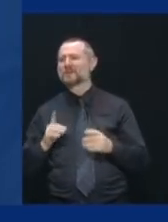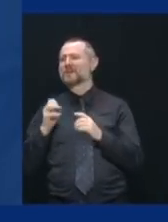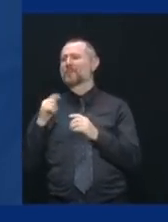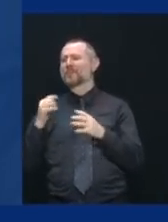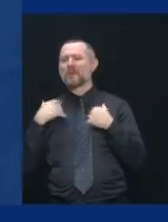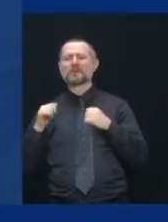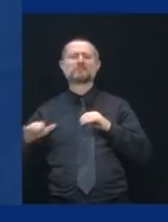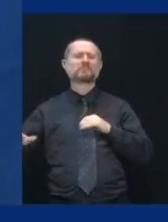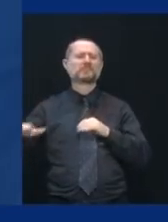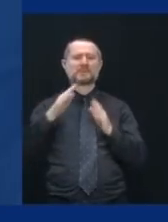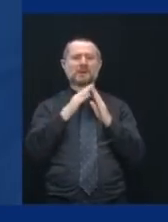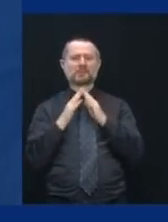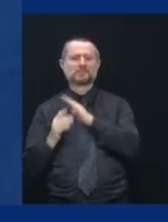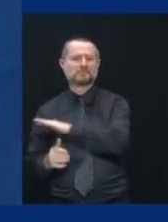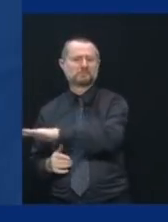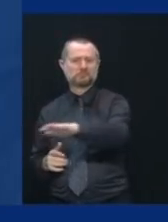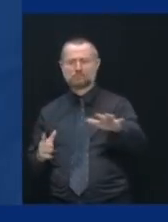process.